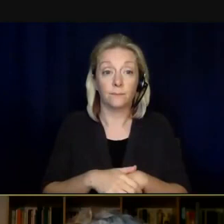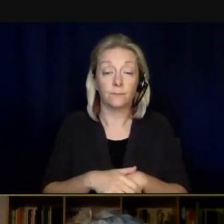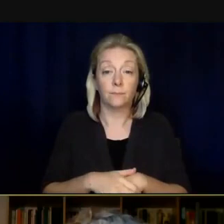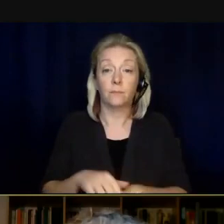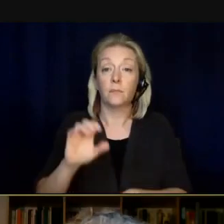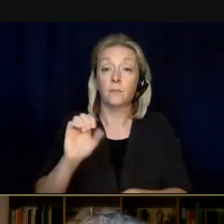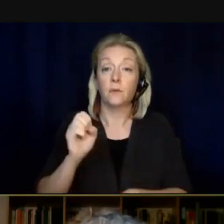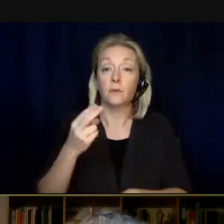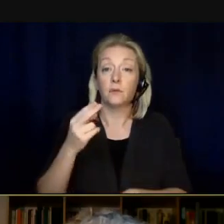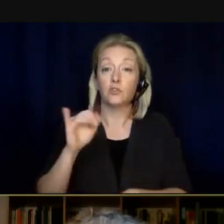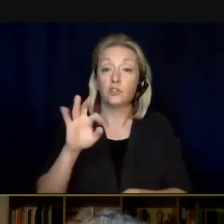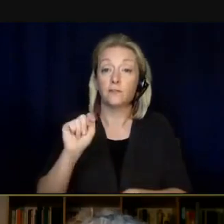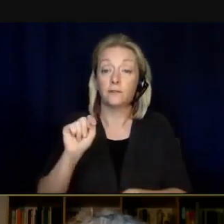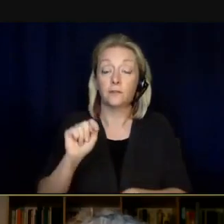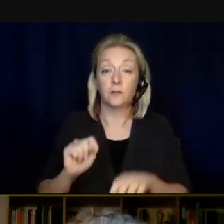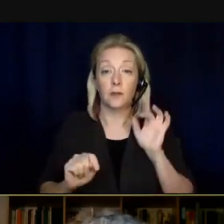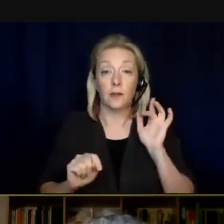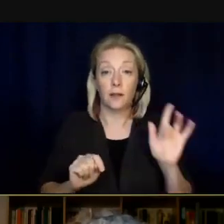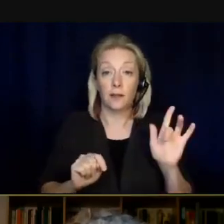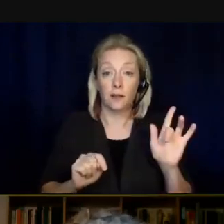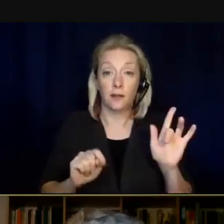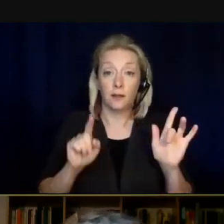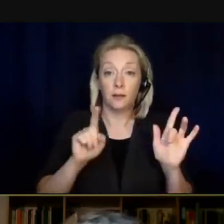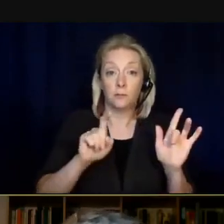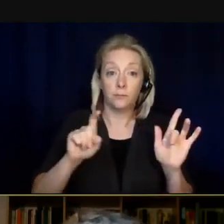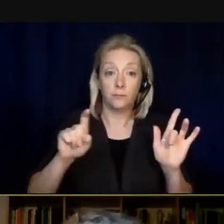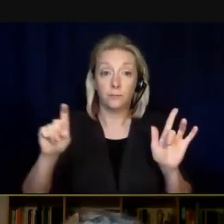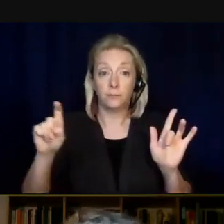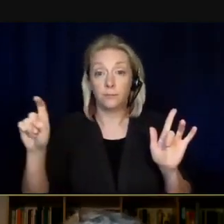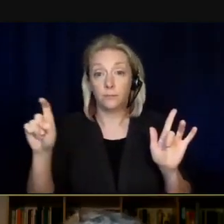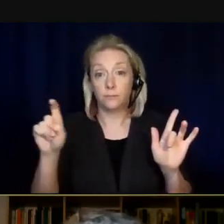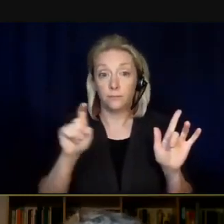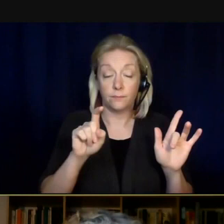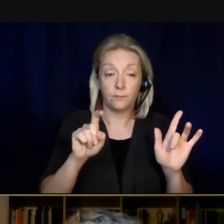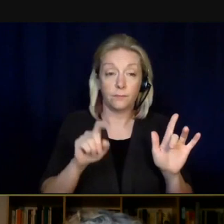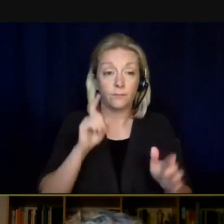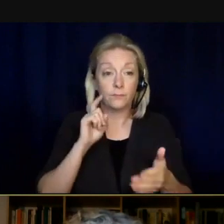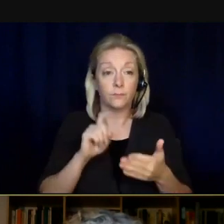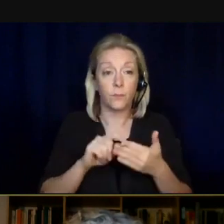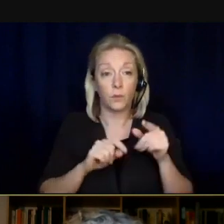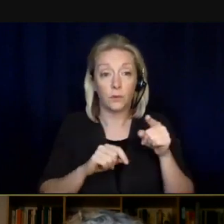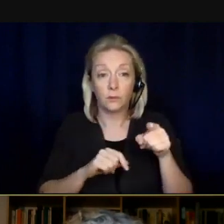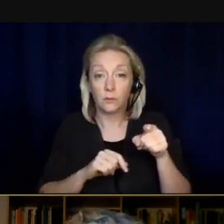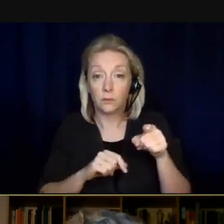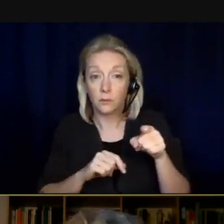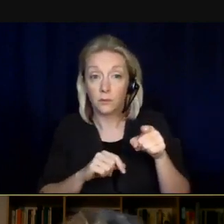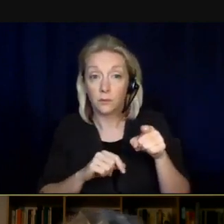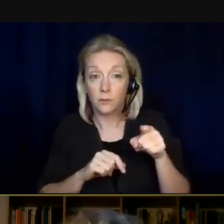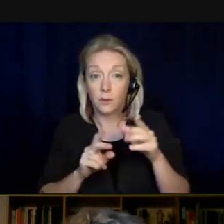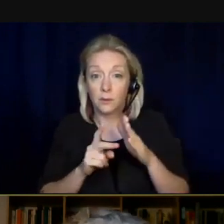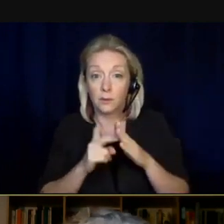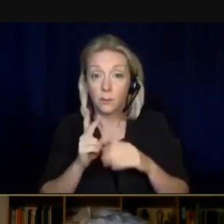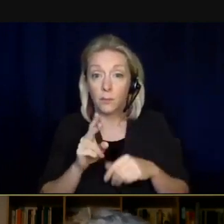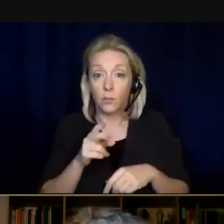Shift key while you drag your image, so see the cursor right now is a double